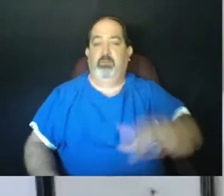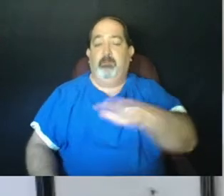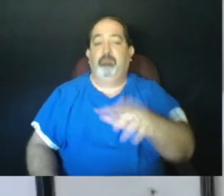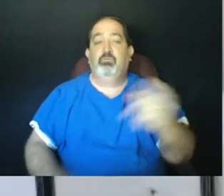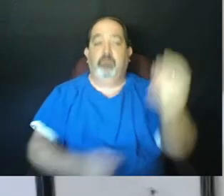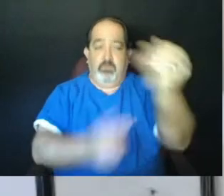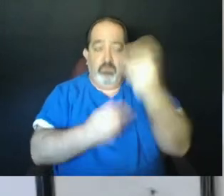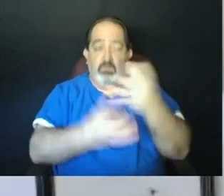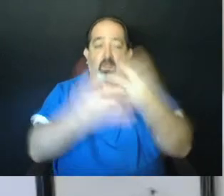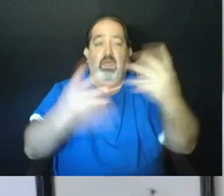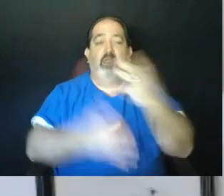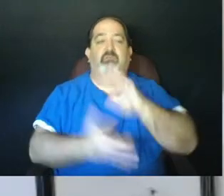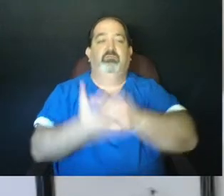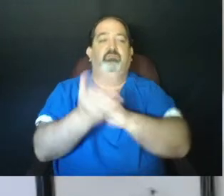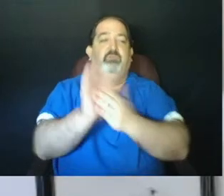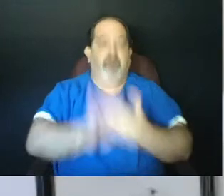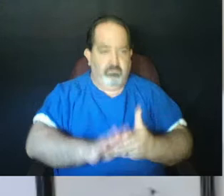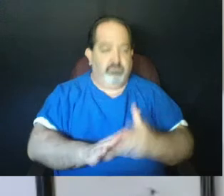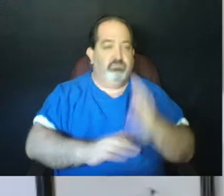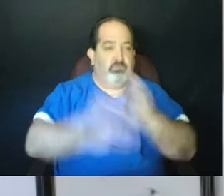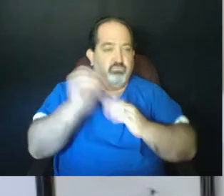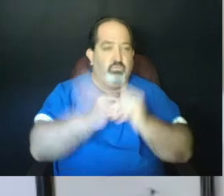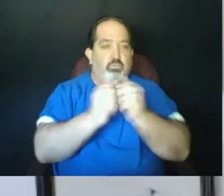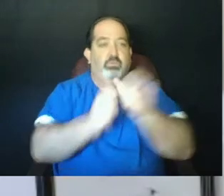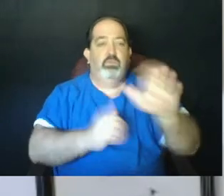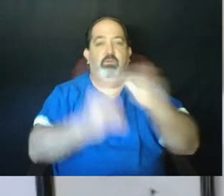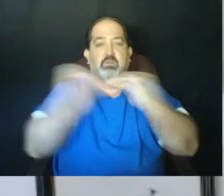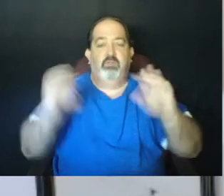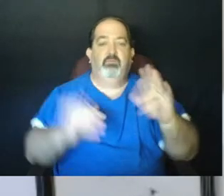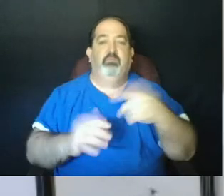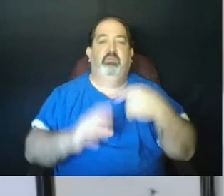her as she settles into her role. In the meantime, her